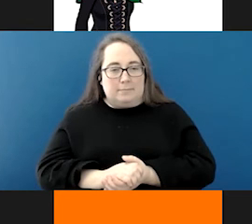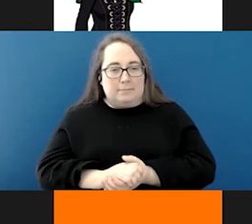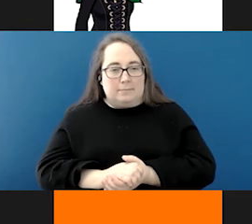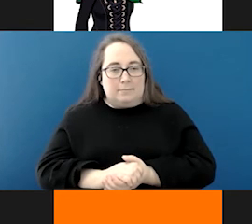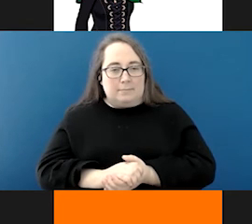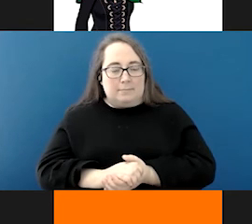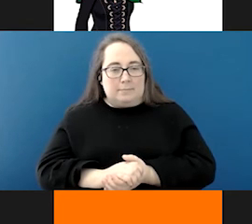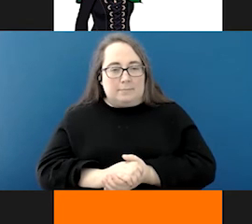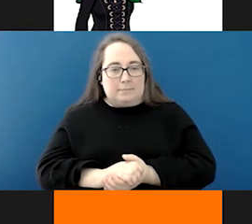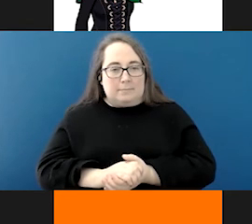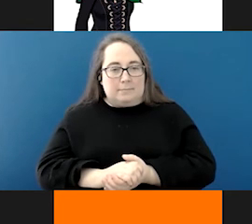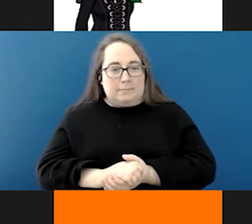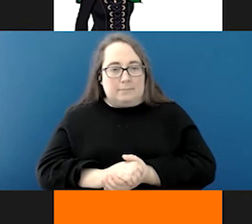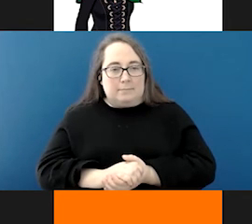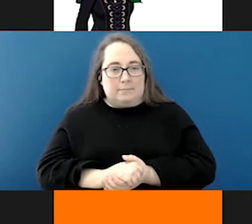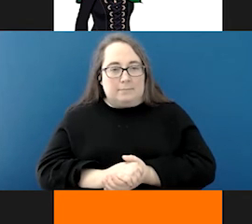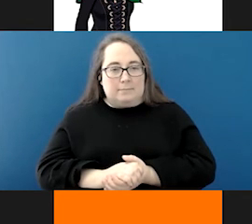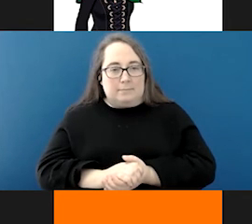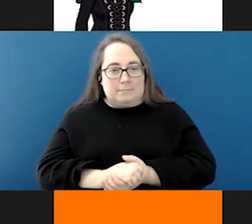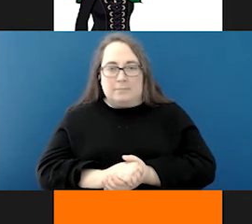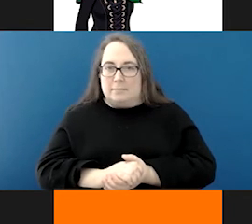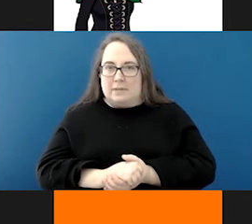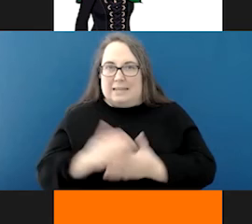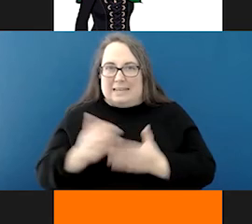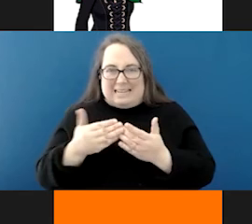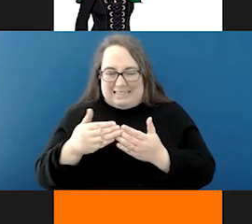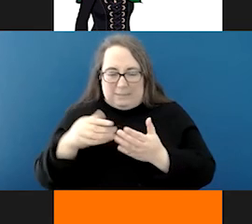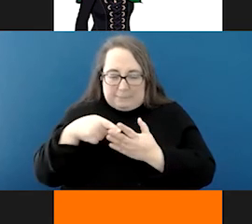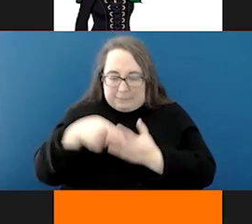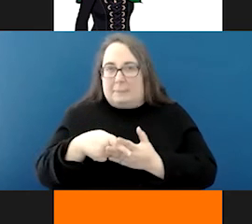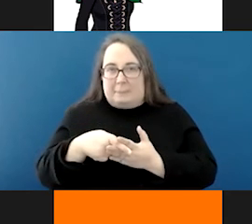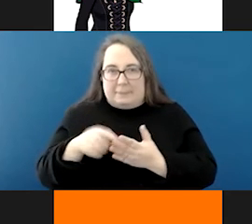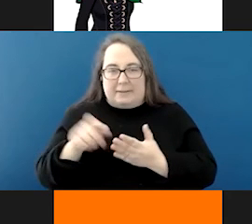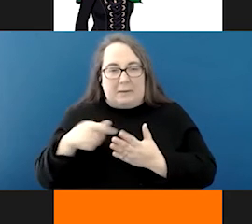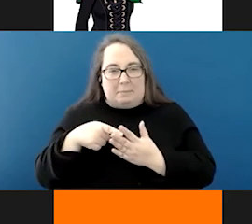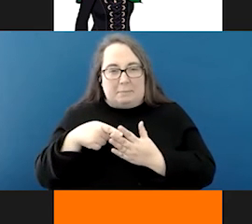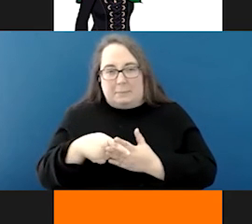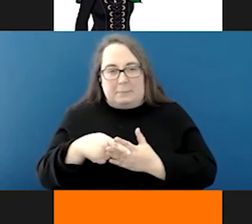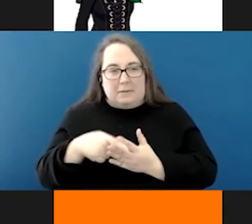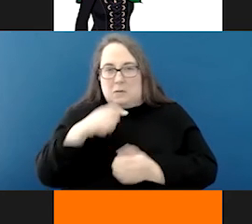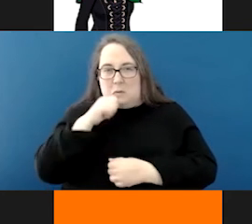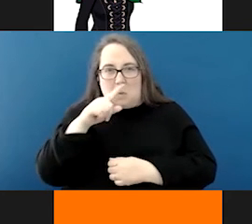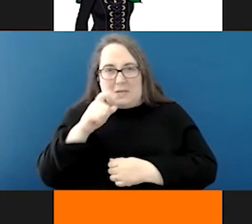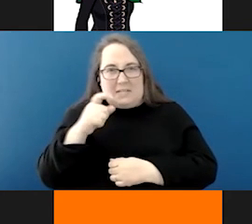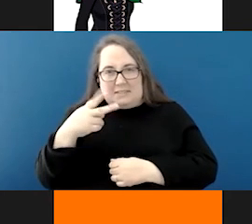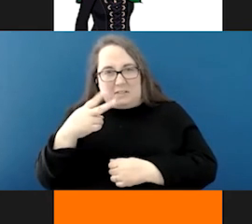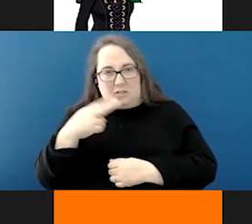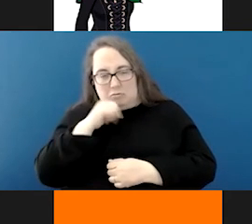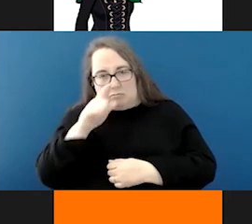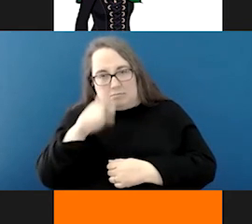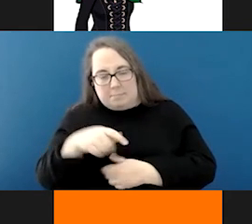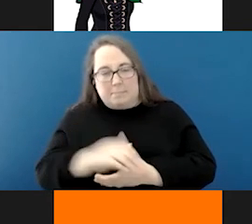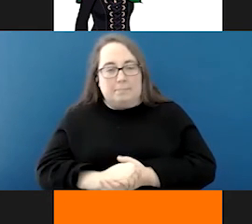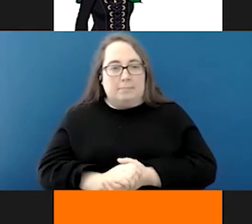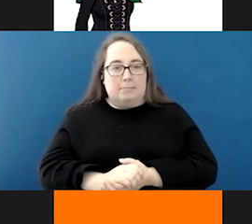here. All right, it appears pretty good. So I don't think I need my scissors for